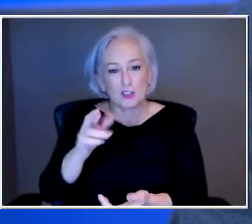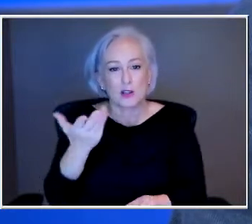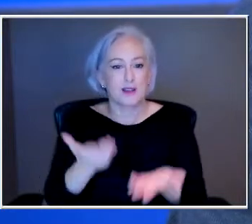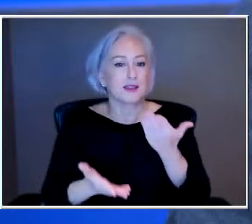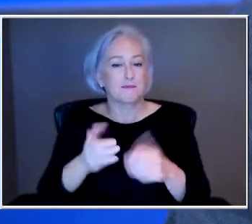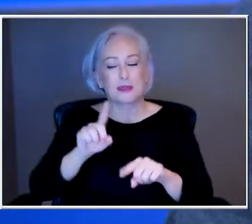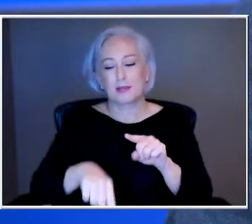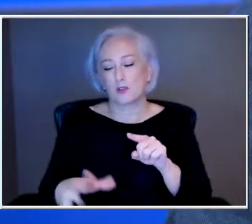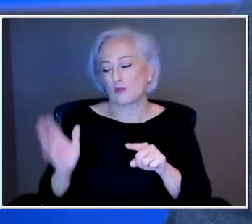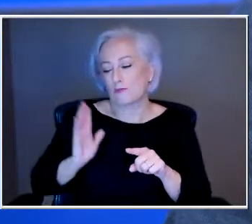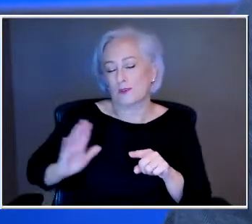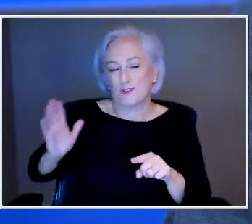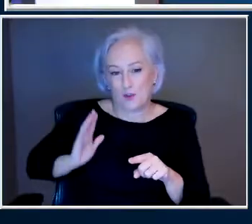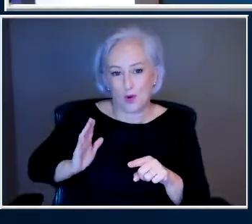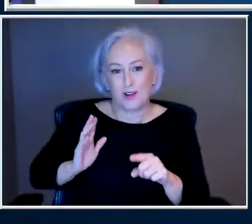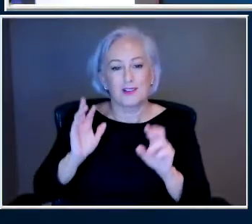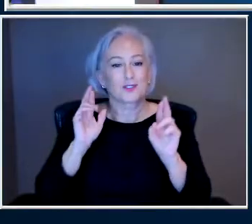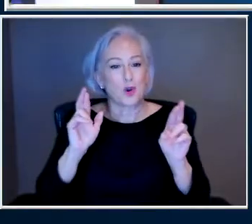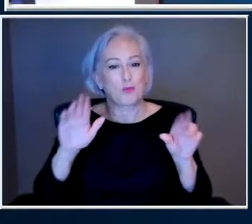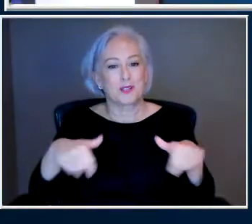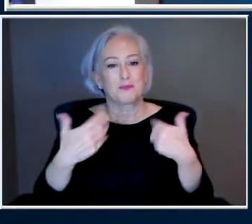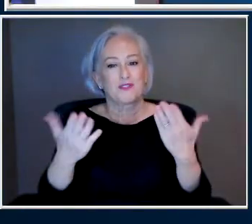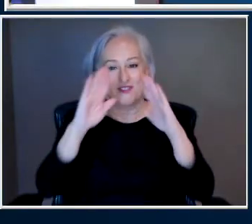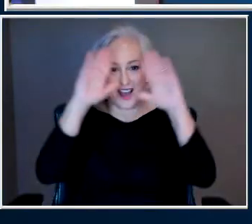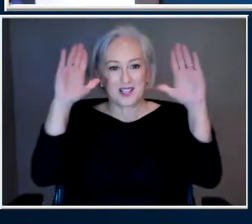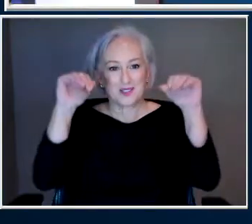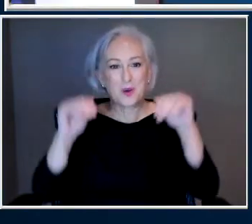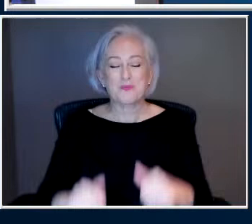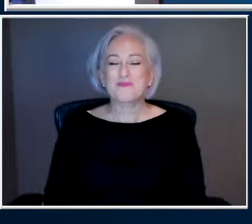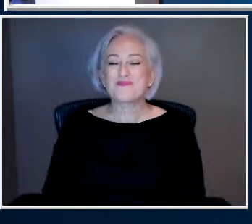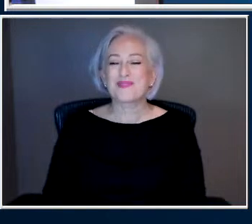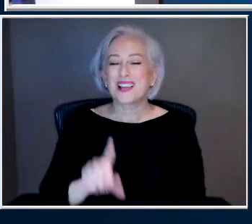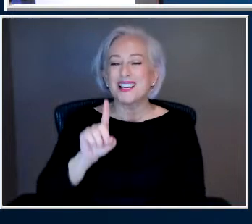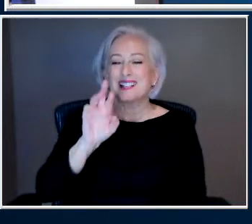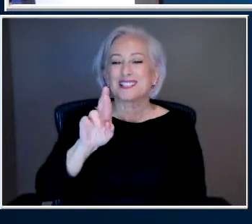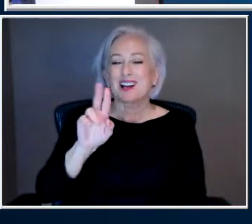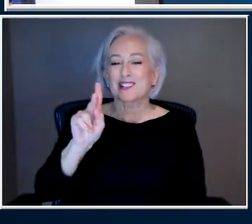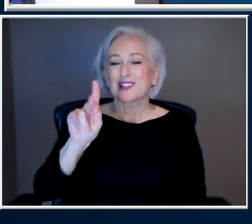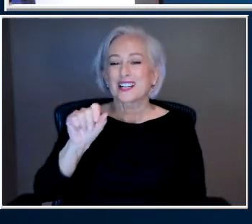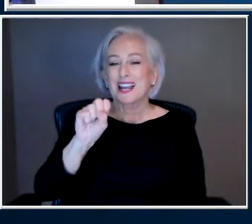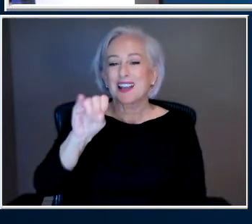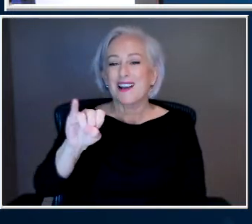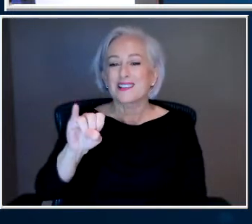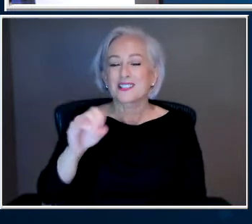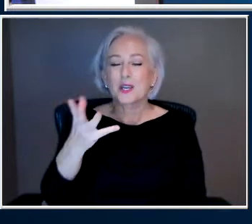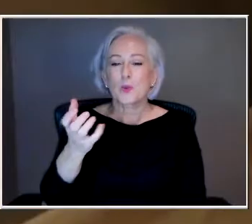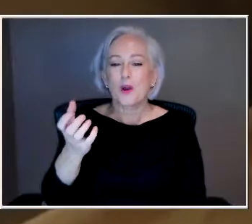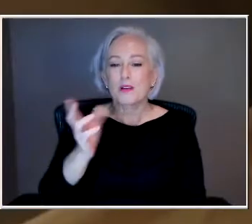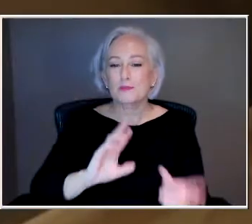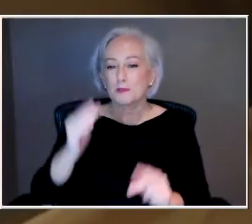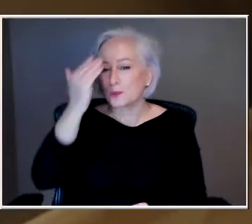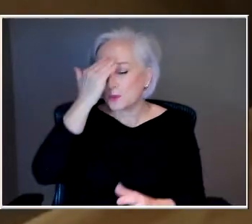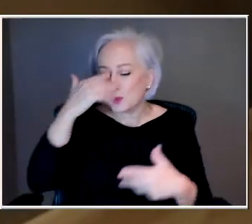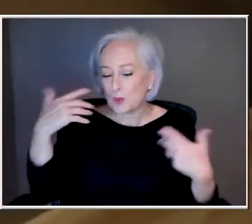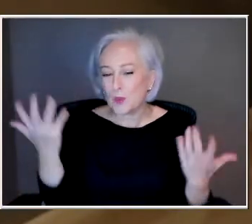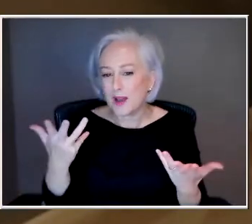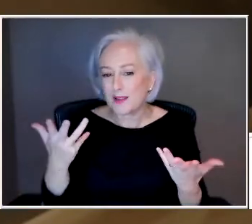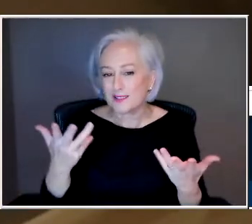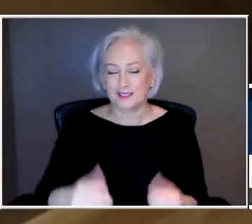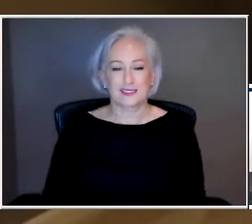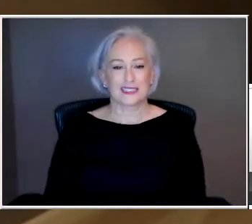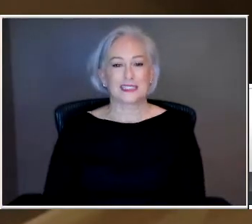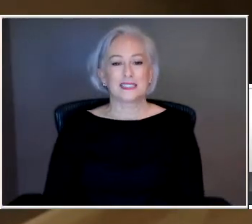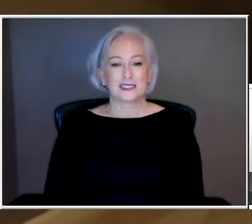hopefully it provides some hope to people. Dr. Kasi, what do you want viewers at home to know? Yeah, I mean, I'd like to